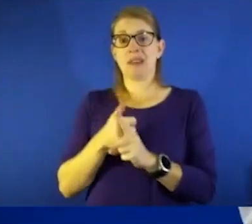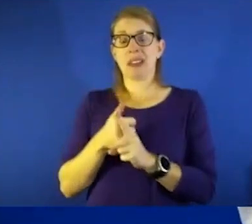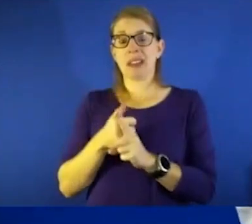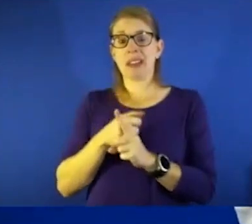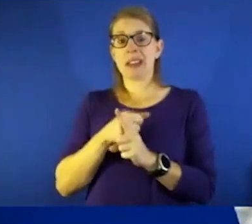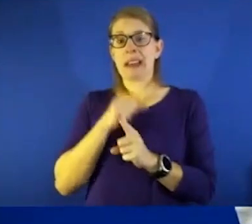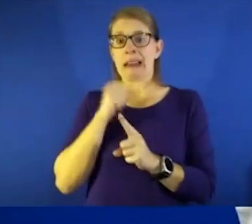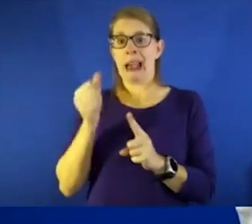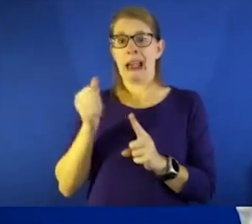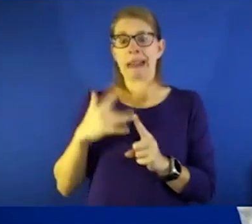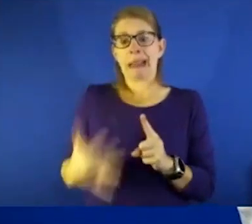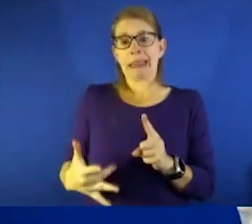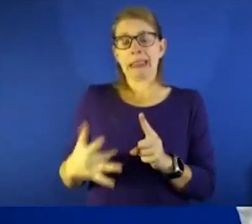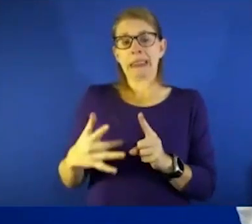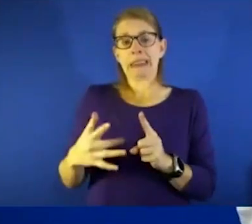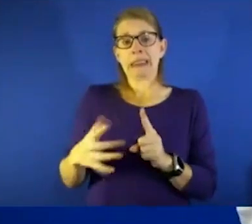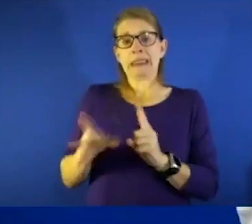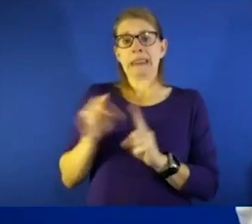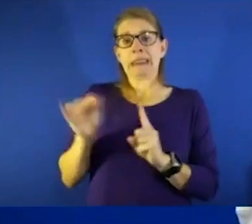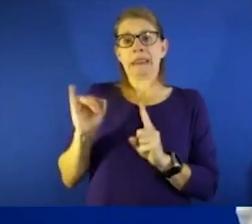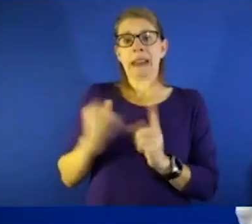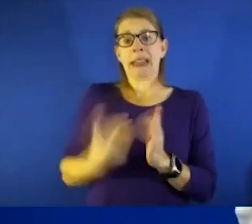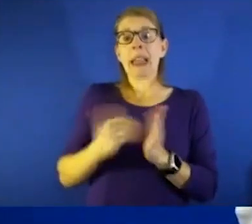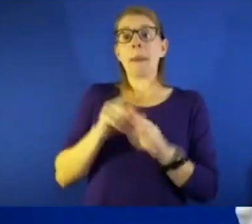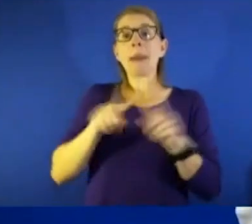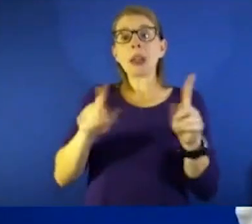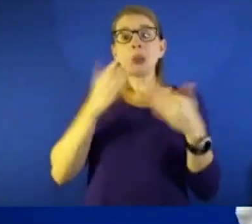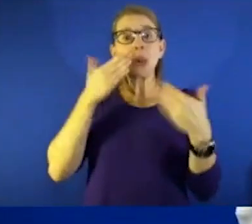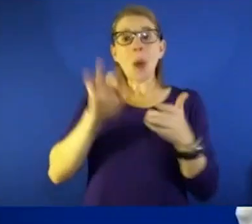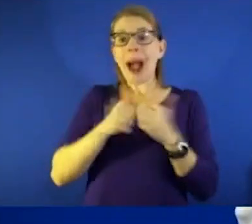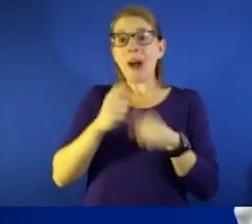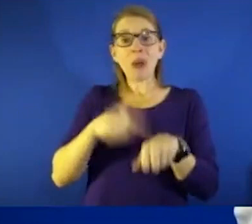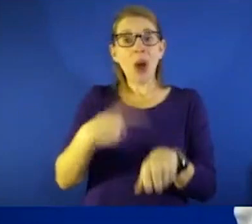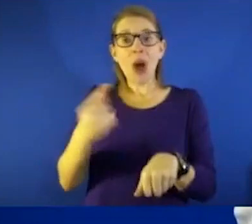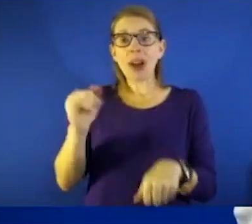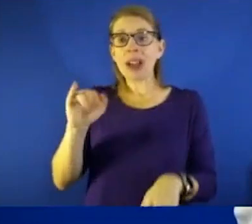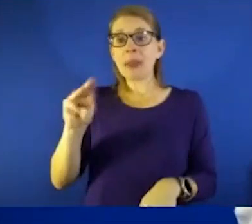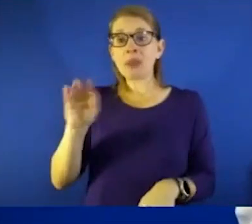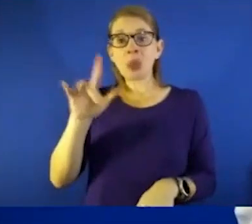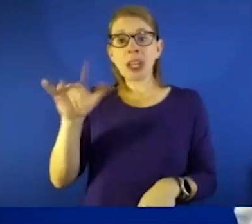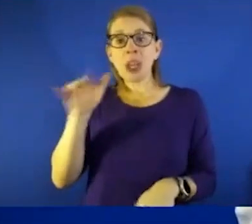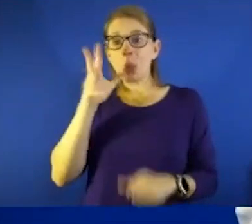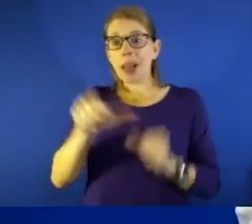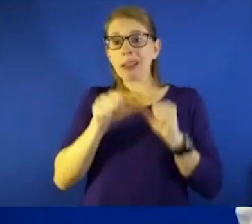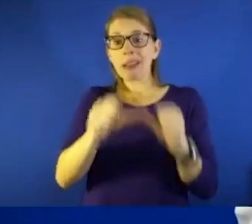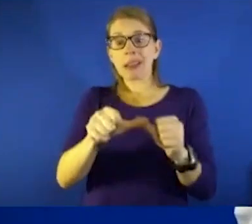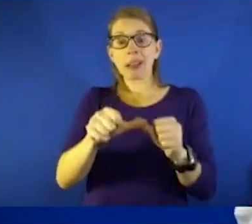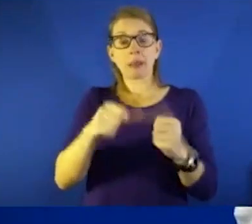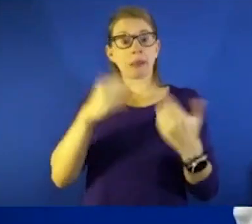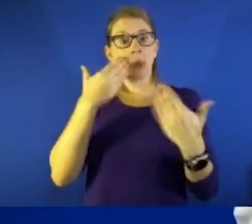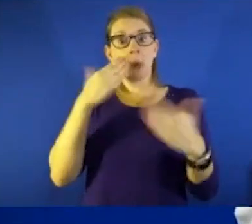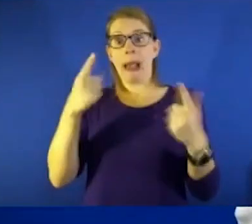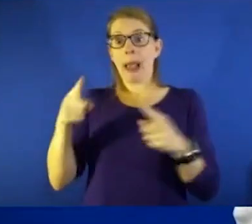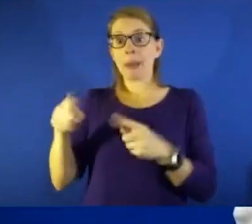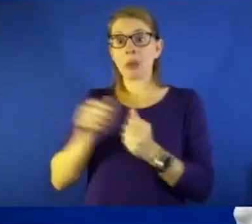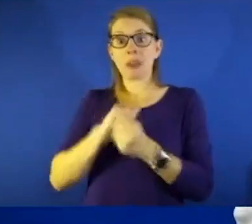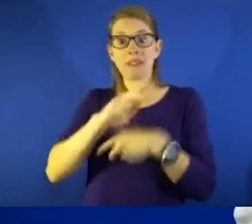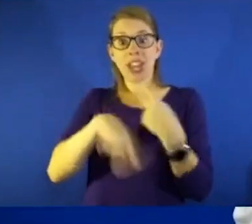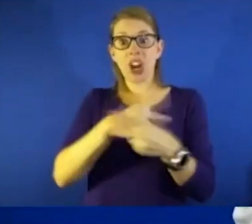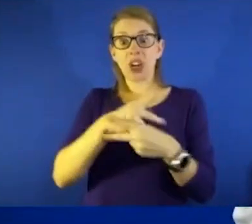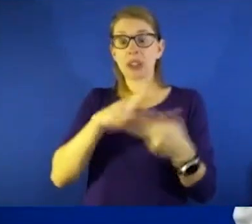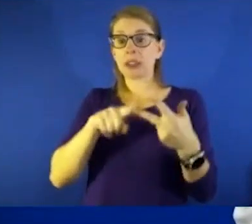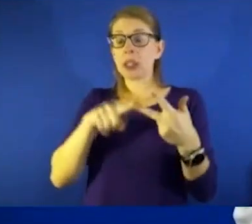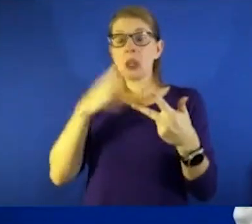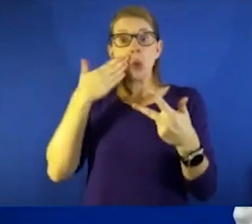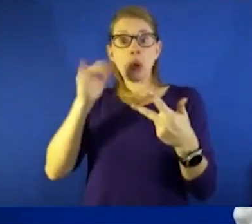the problem is that you don't know how long that immunity is going to last. You don't know what happens with the variant. You don't know if it really fully protects